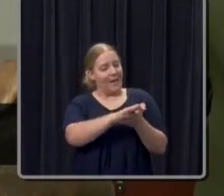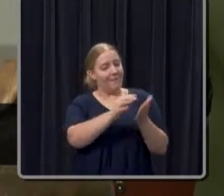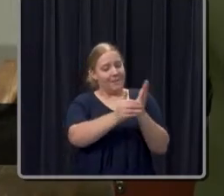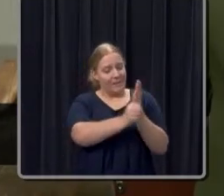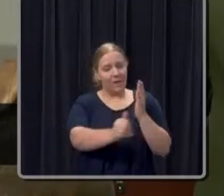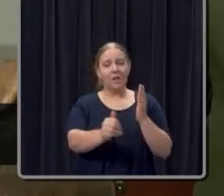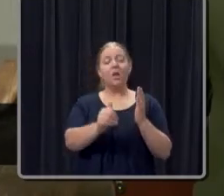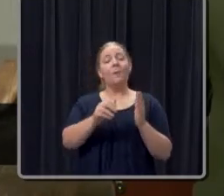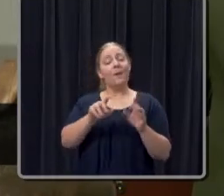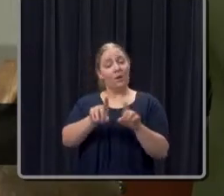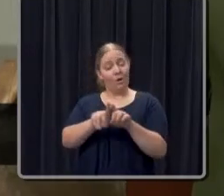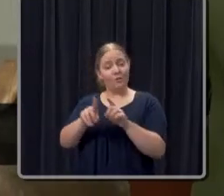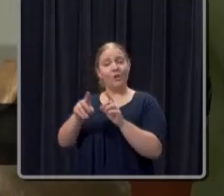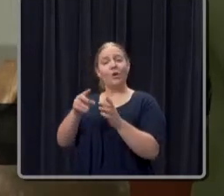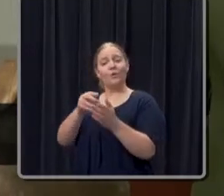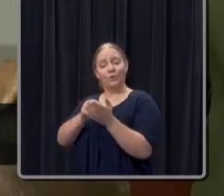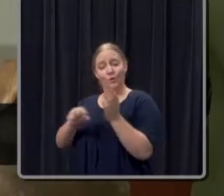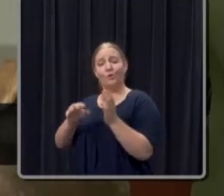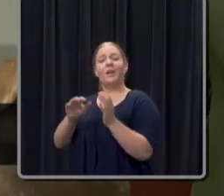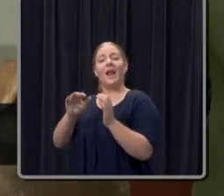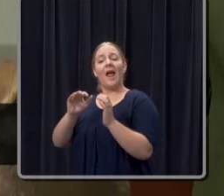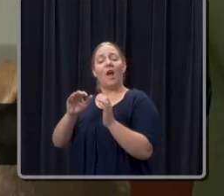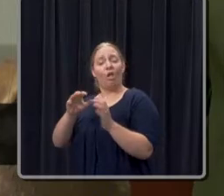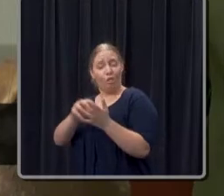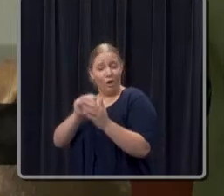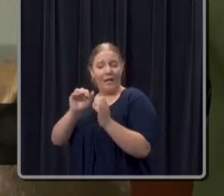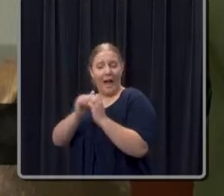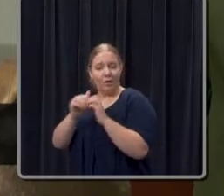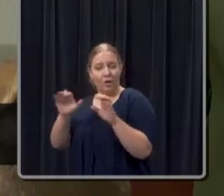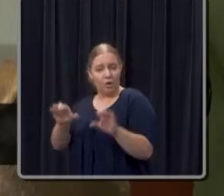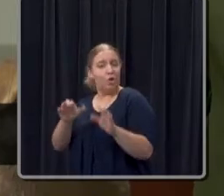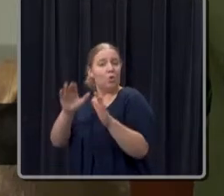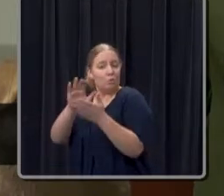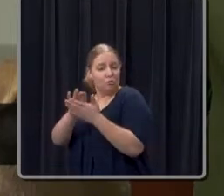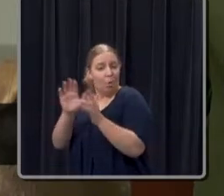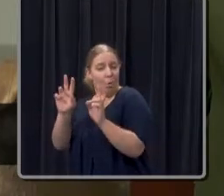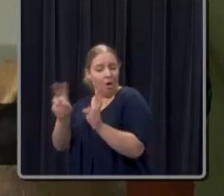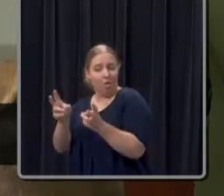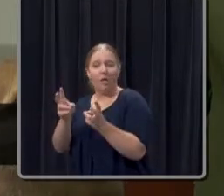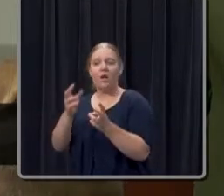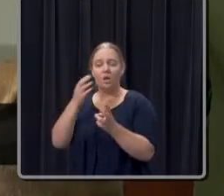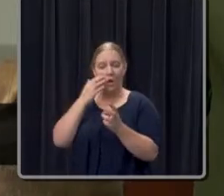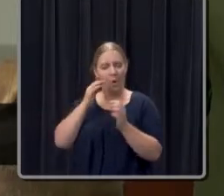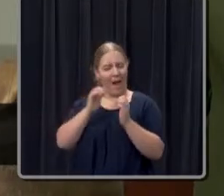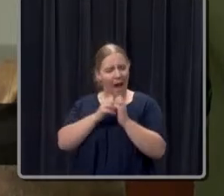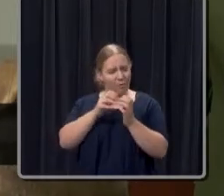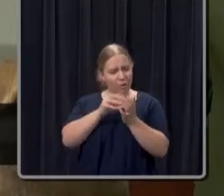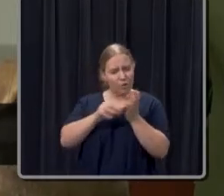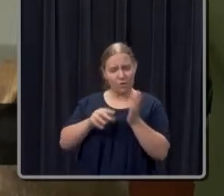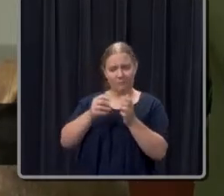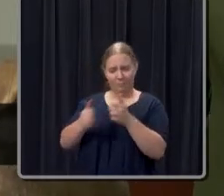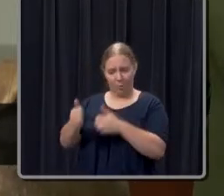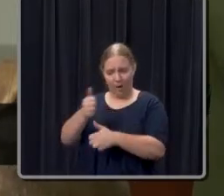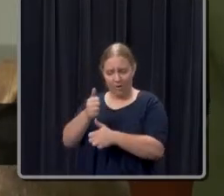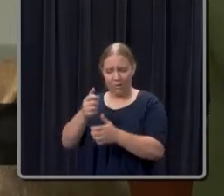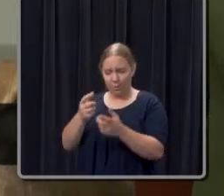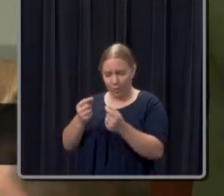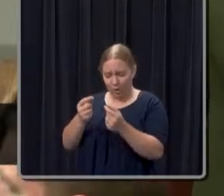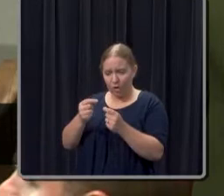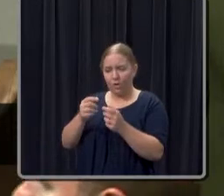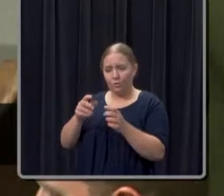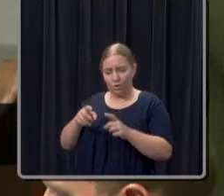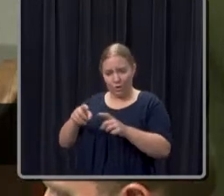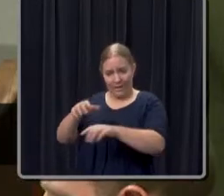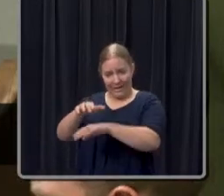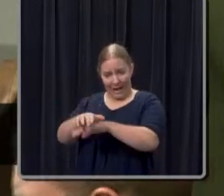just a student learning how to play school, if you will. And so sometimes it is that whole piece of, how does a student prioritize what they're going to work on at night and